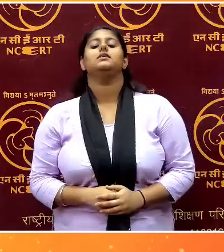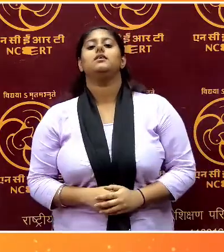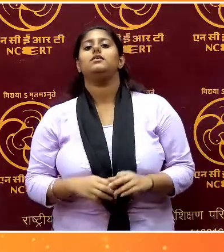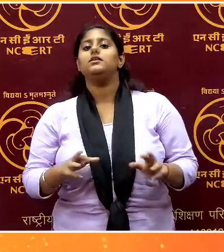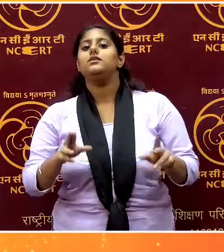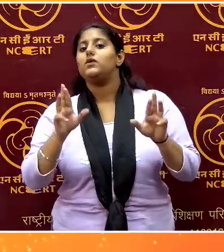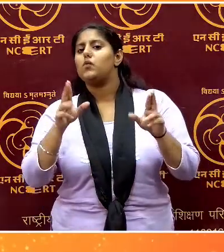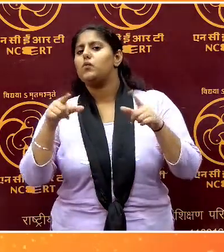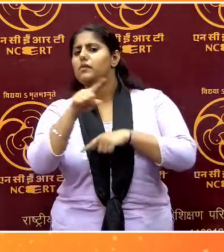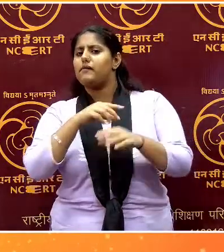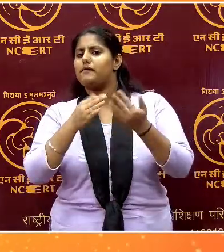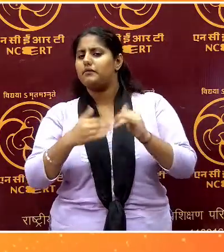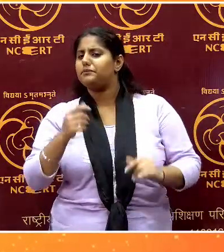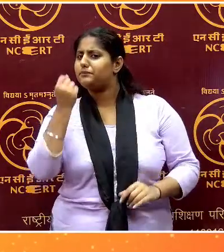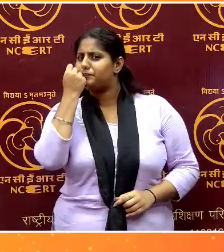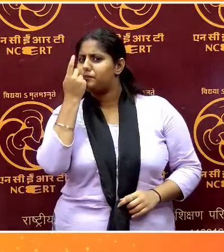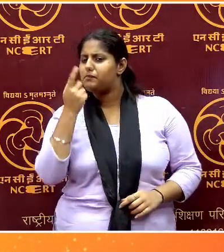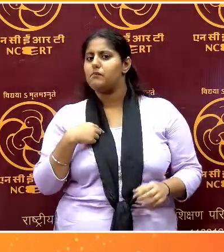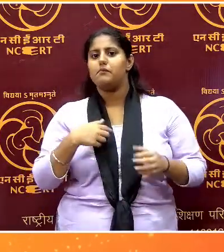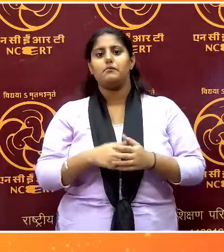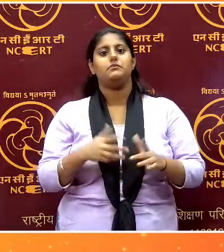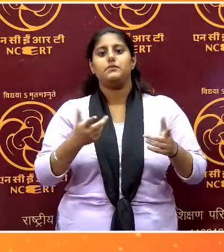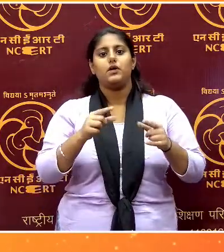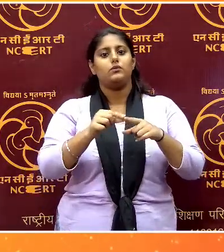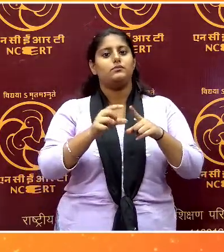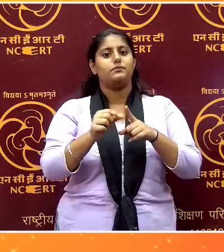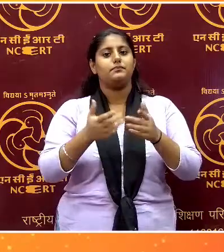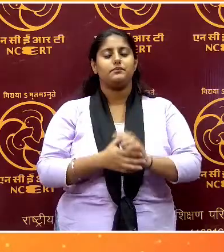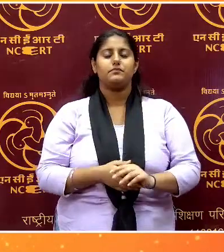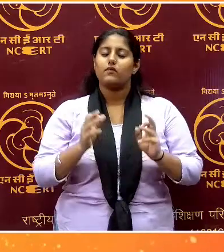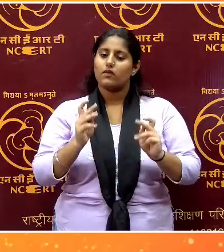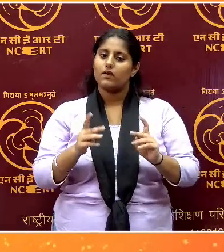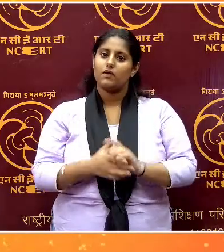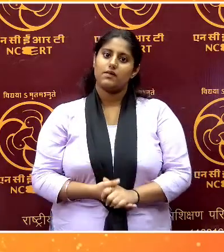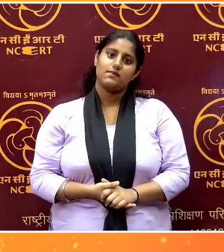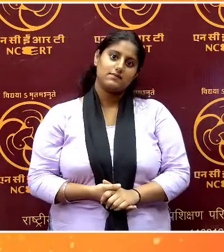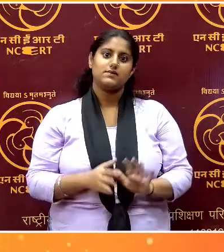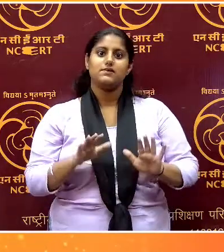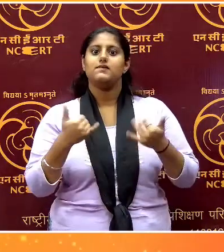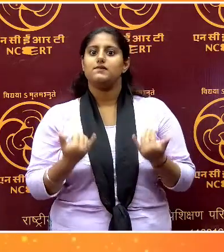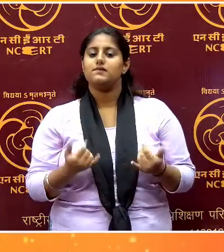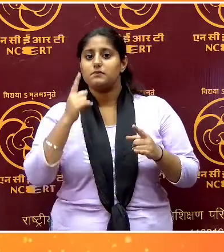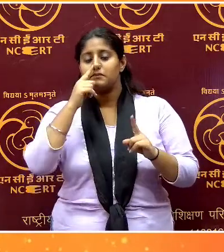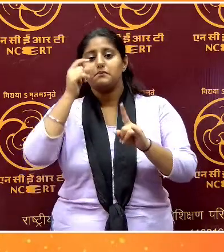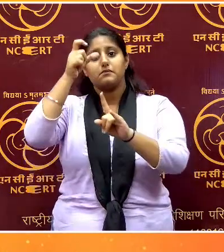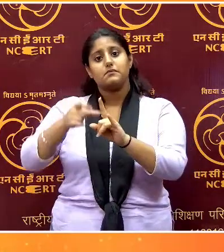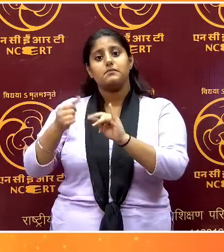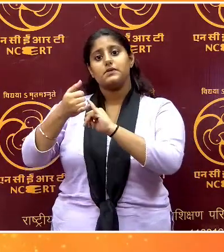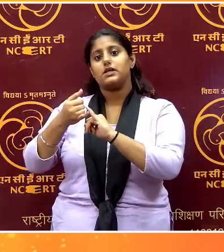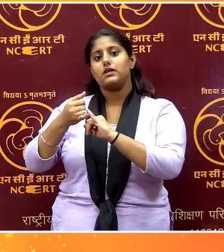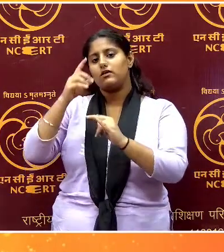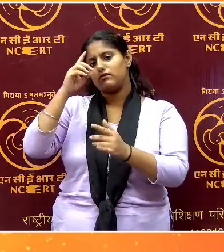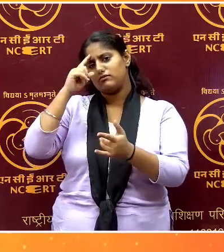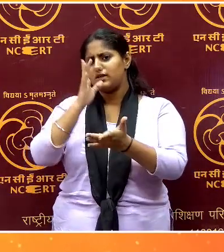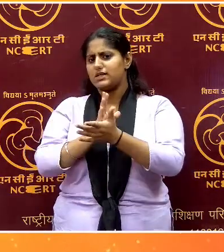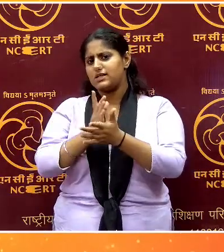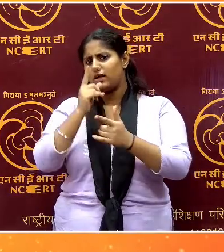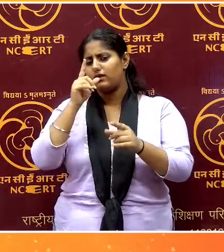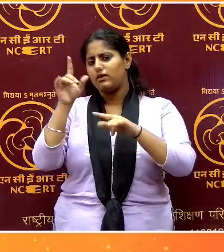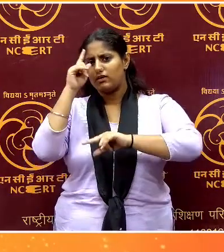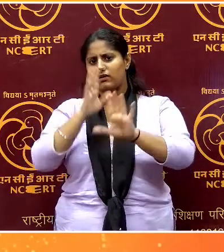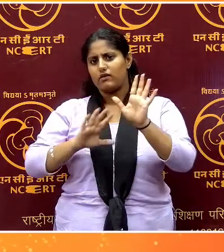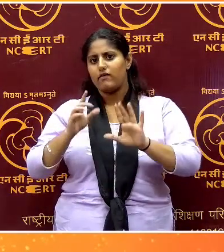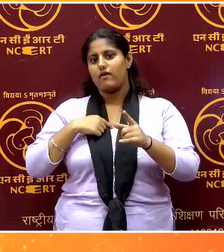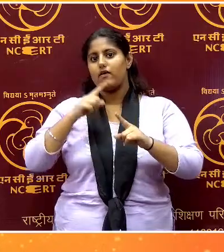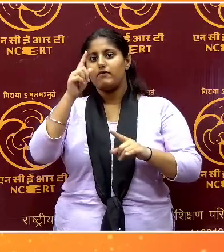hope kids have understood this. Shall we Yes. proceed further? Yes, ma'am. Okay. Now come to Sangeeta. She decided to use one smiley